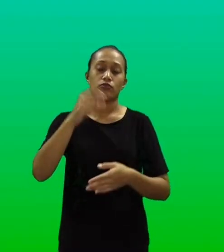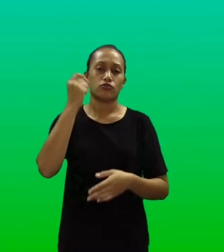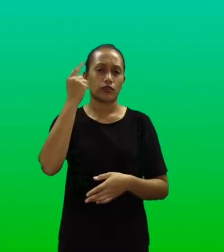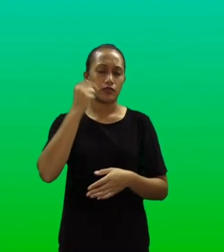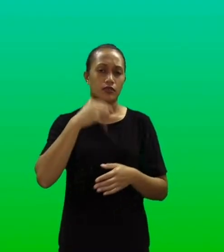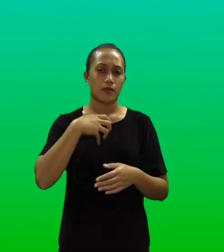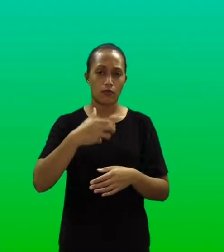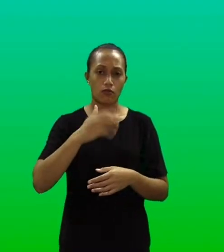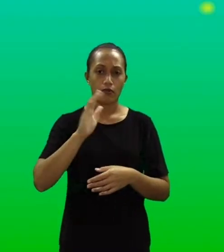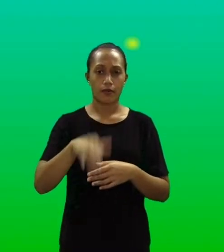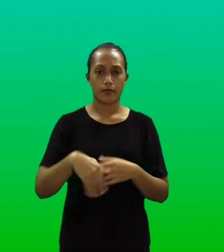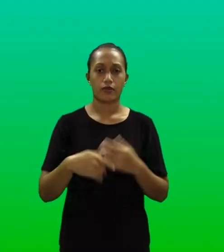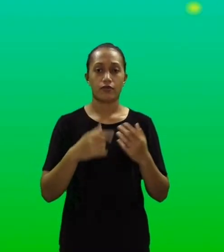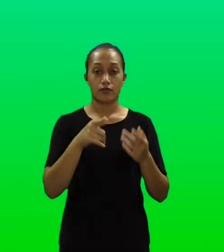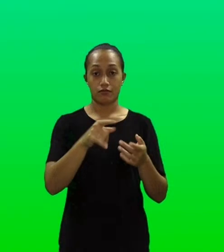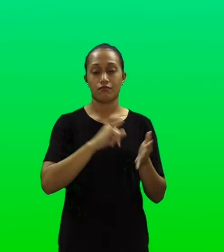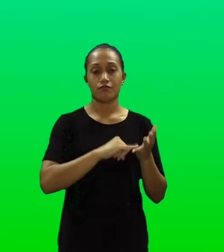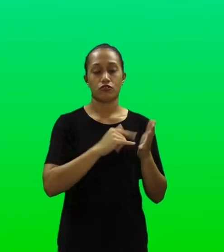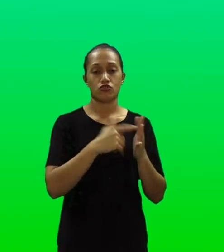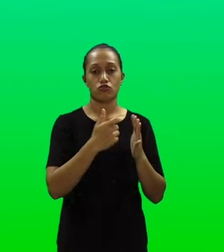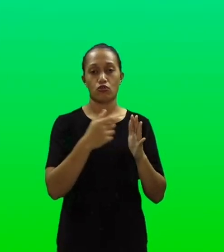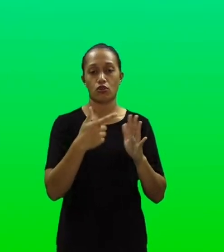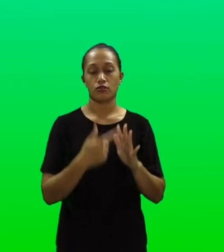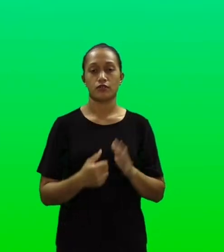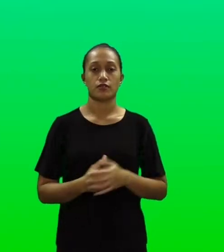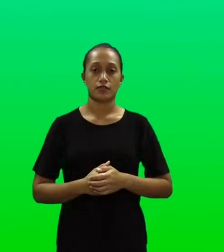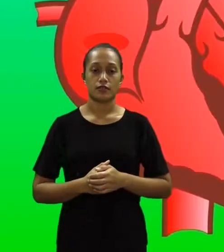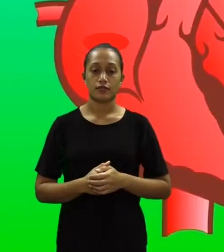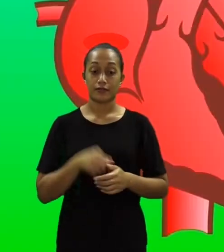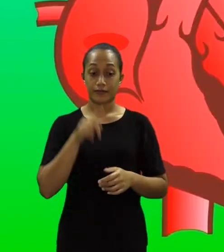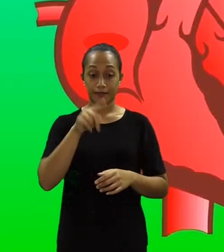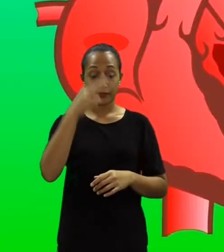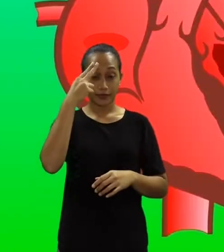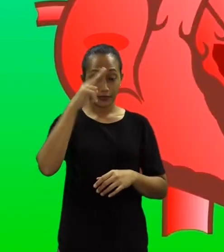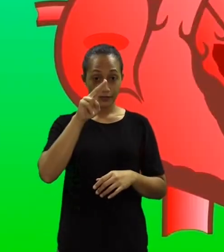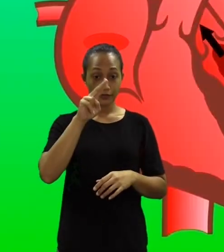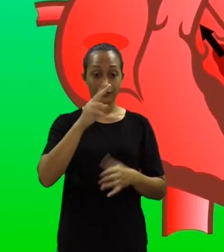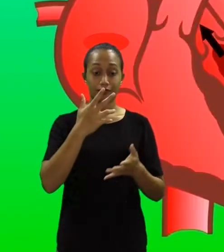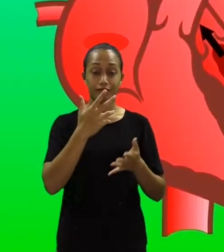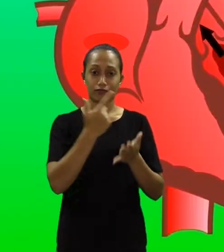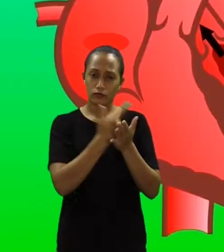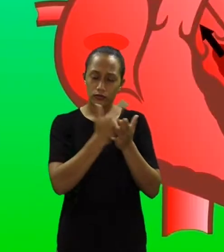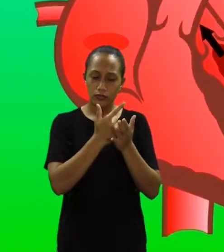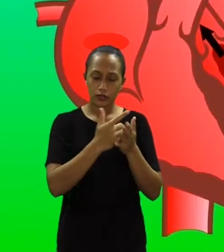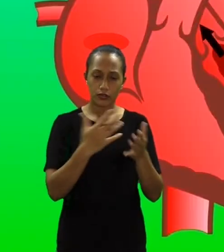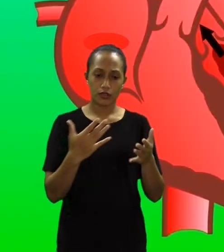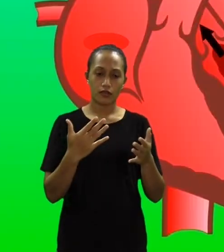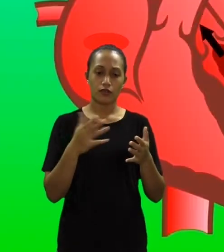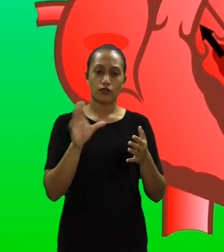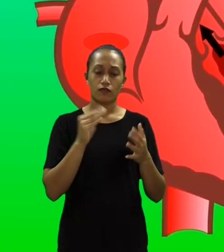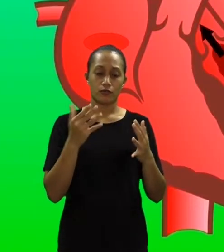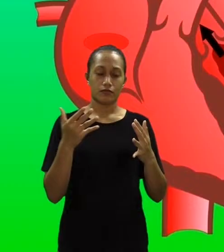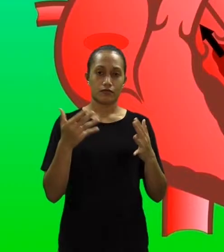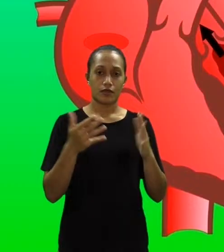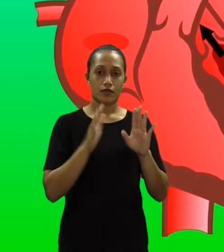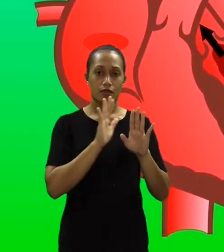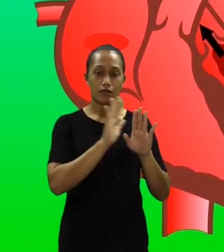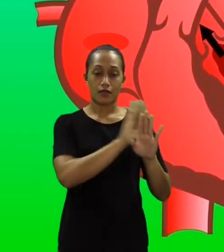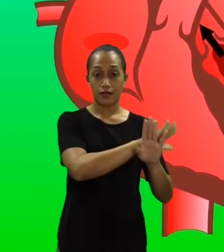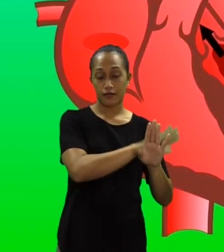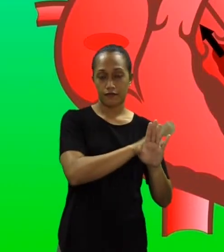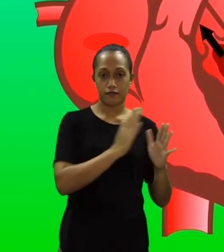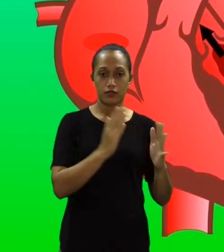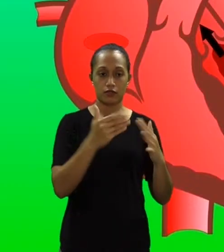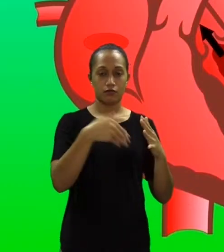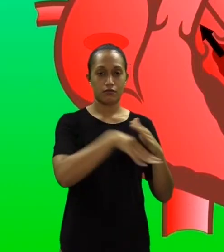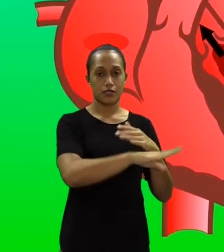understand more about the stroke volume. What is stroke volume? Stroke volume is the amount of blood ejected from the left ventricle of the heart in a single